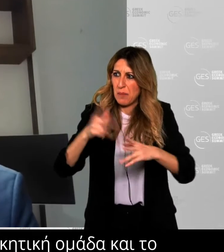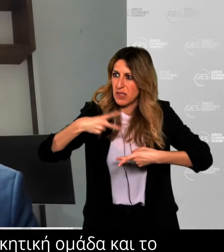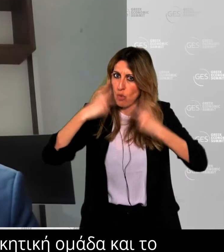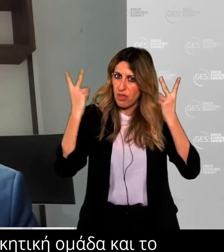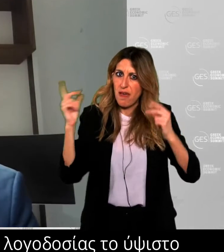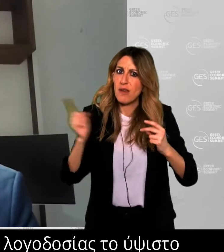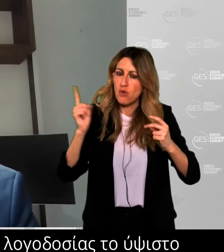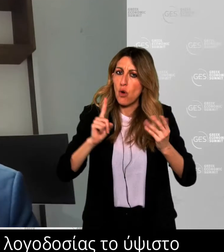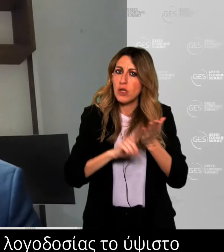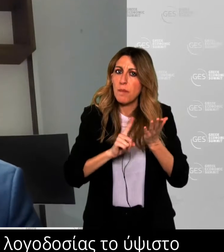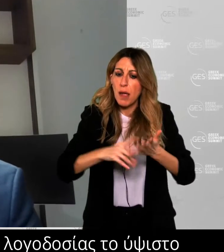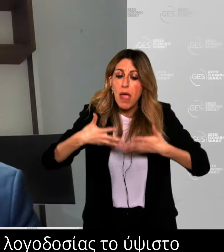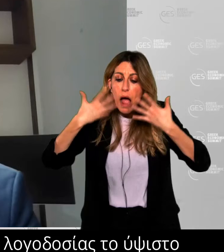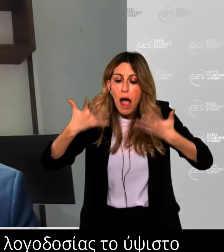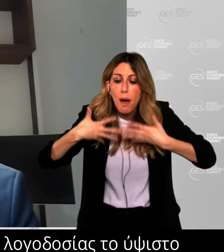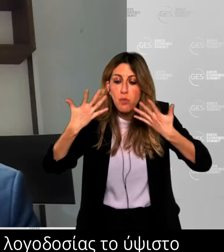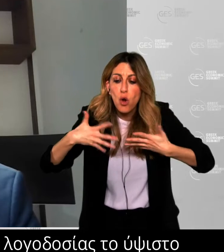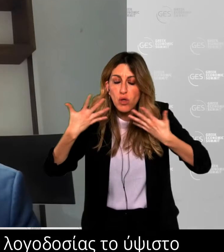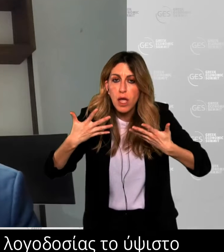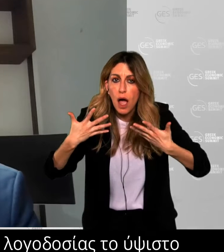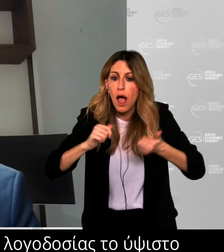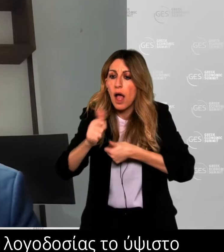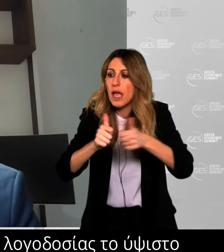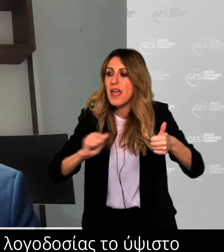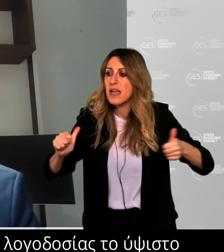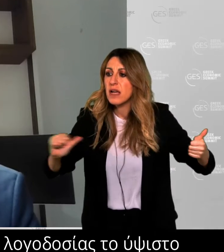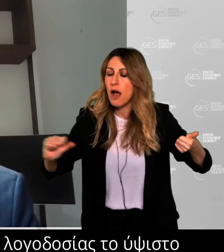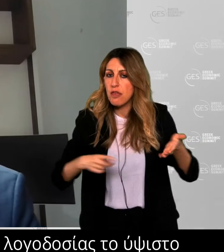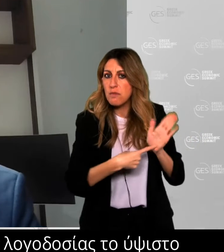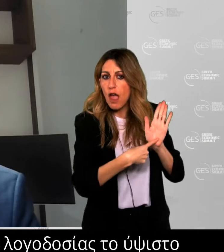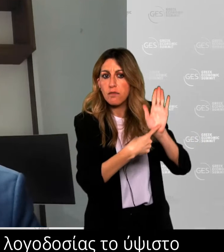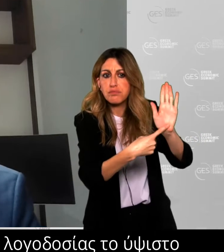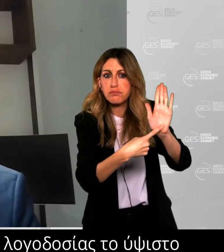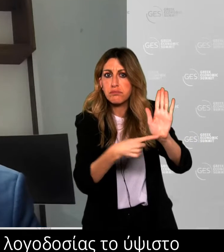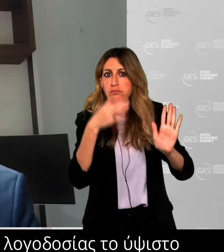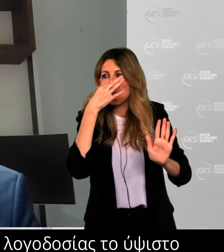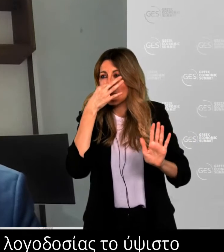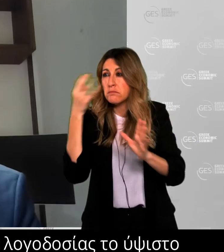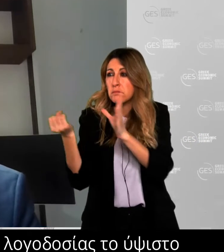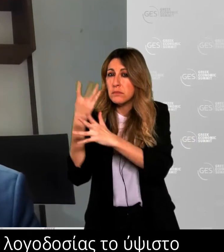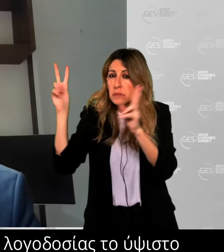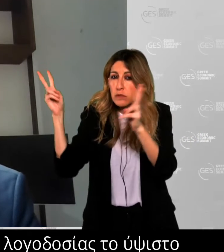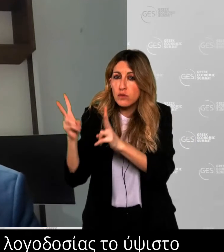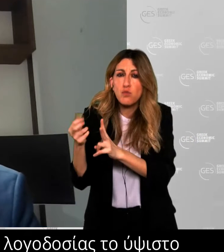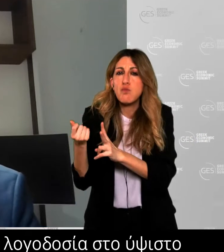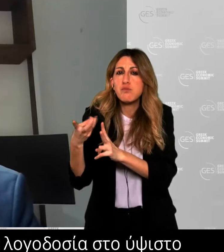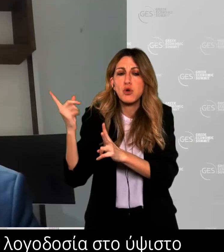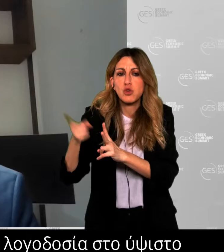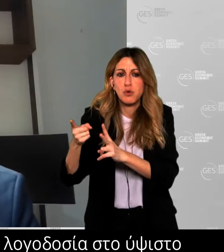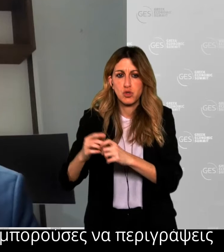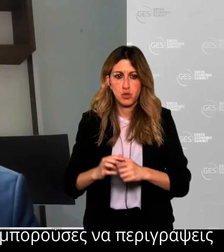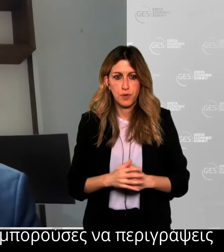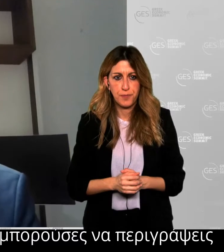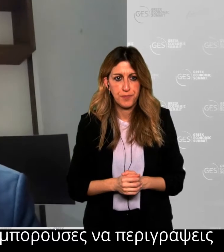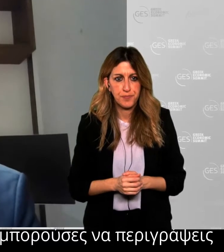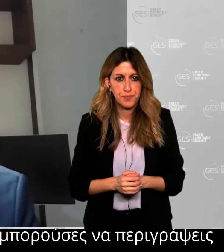bit, but the bank's approach to net zero and specifically elements that you think can be of